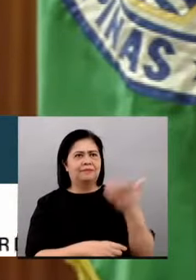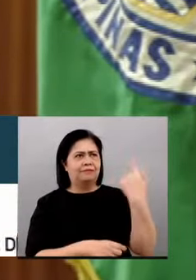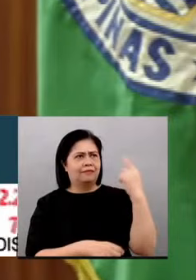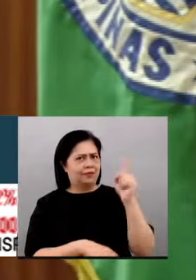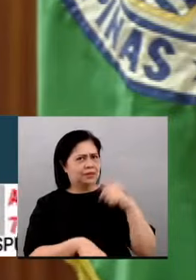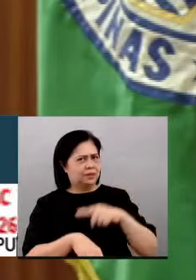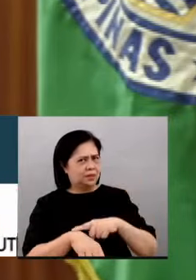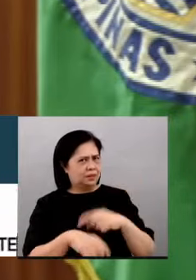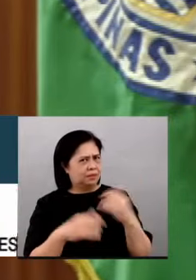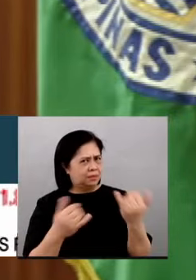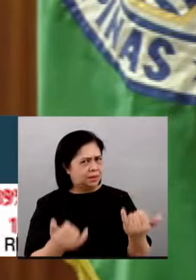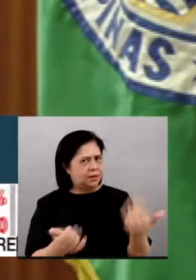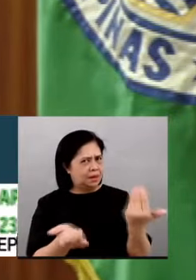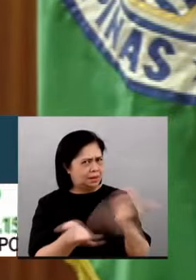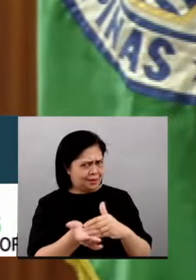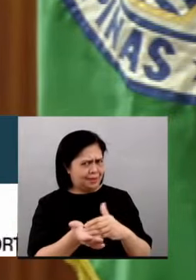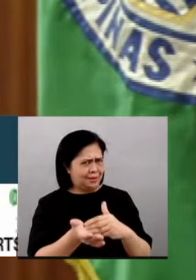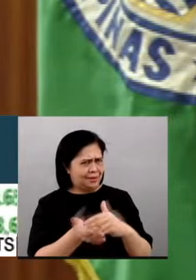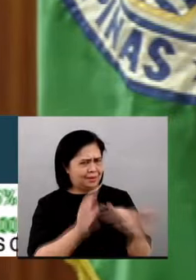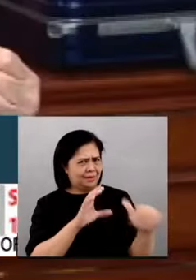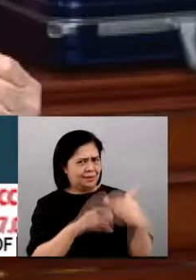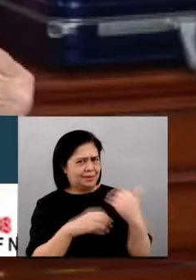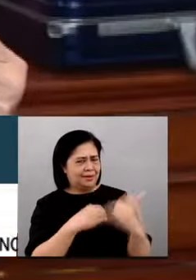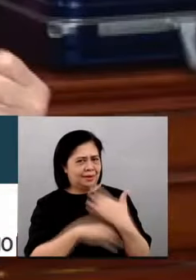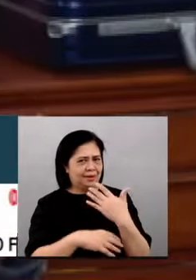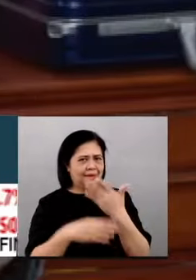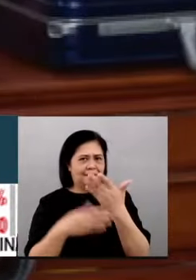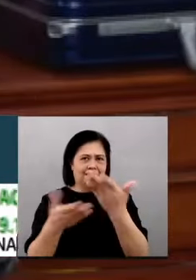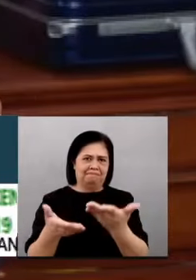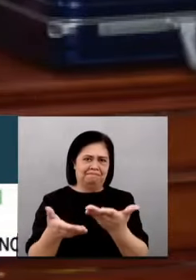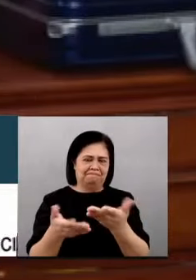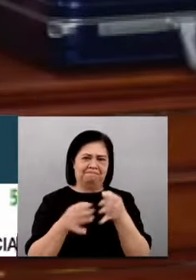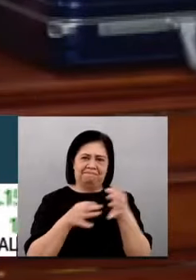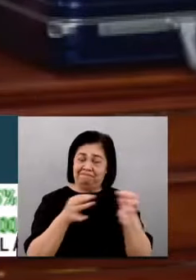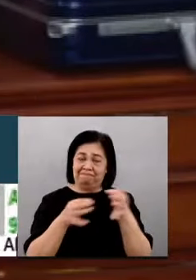that it has happened again, here's what he had to say.